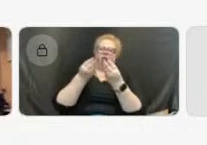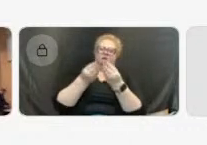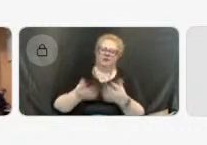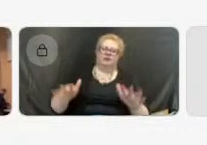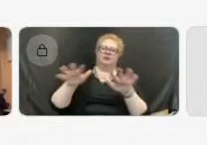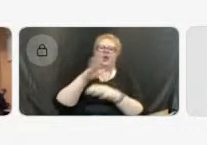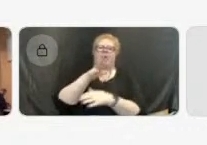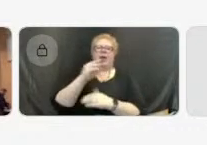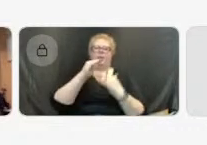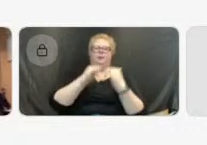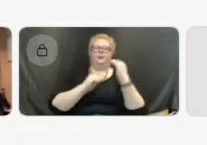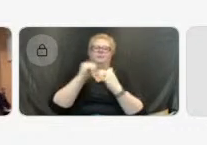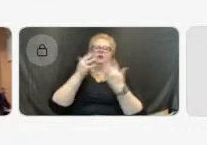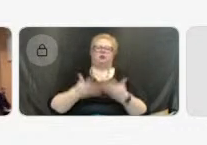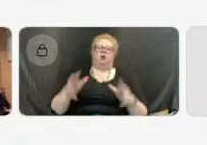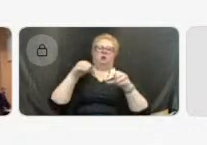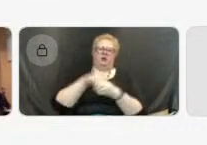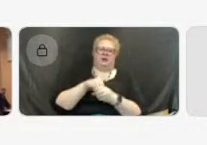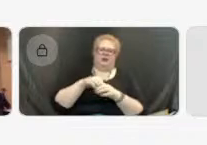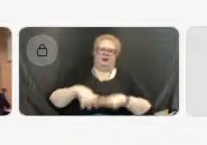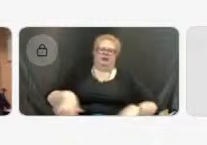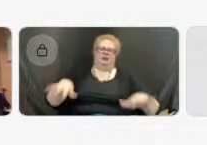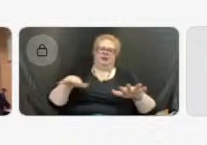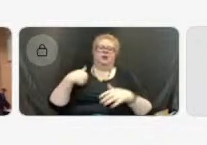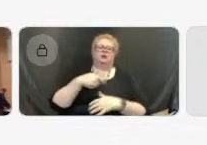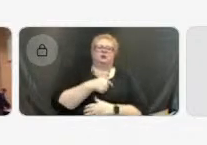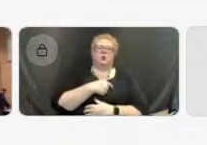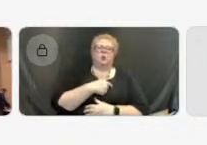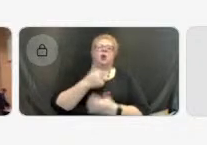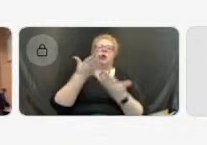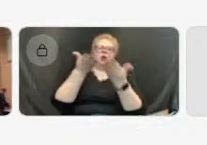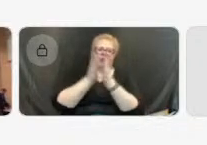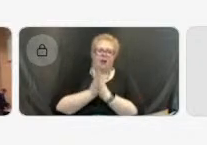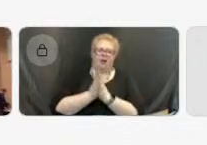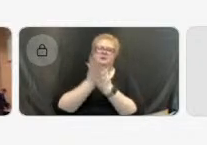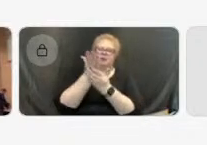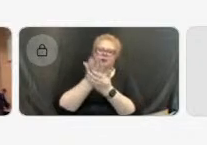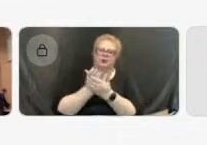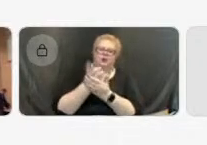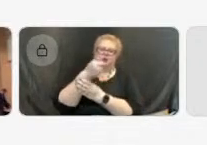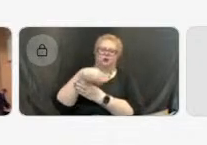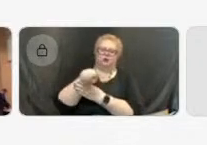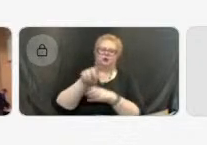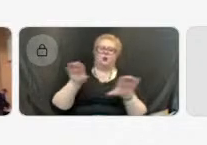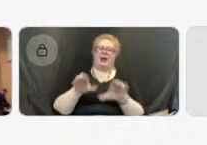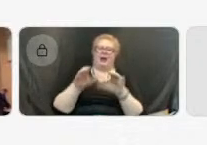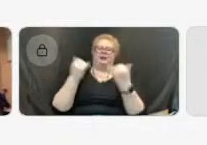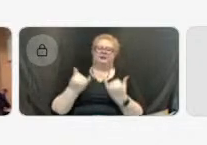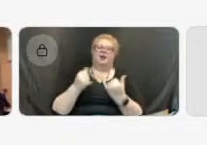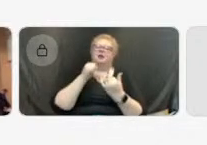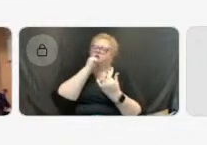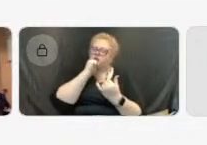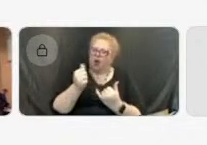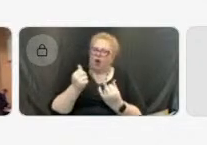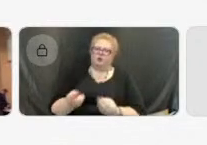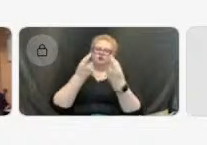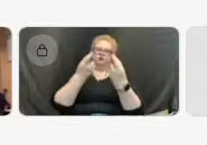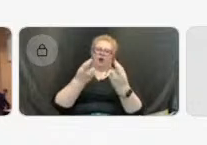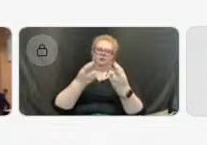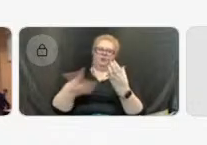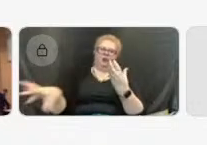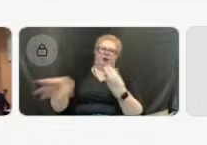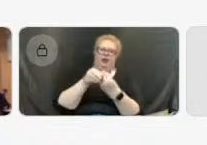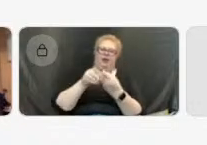buildings. We call upon you to act today to not recommend this annexation to the city board